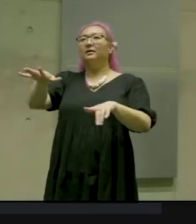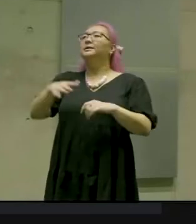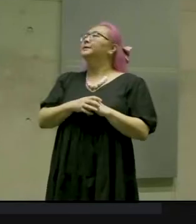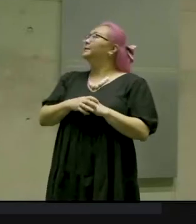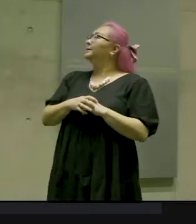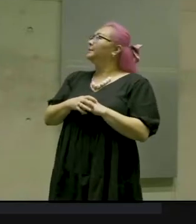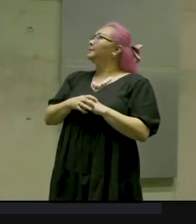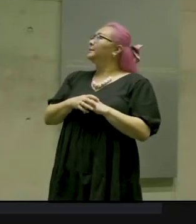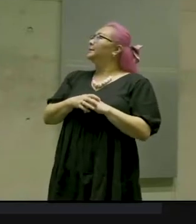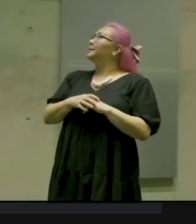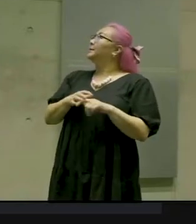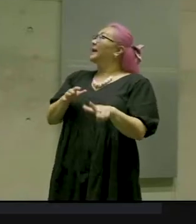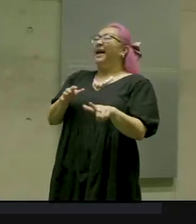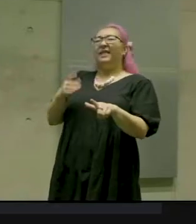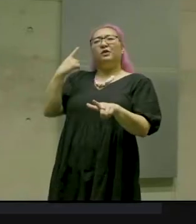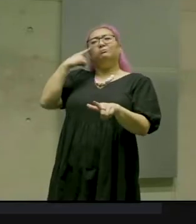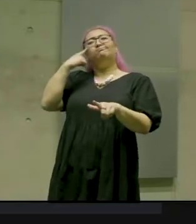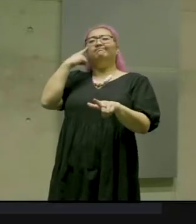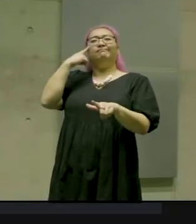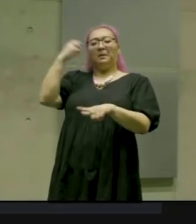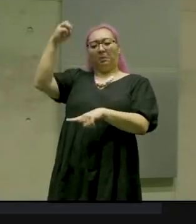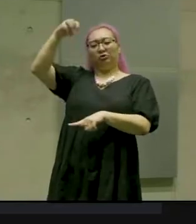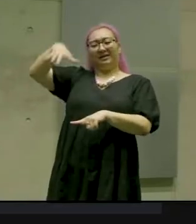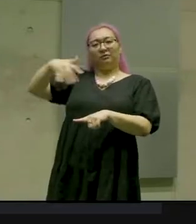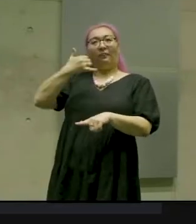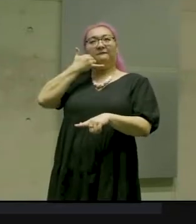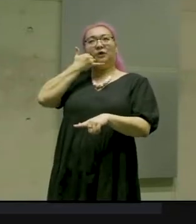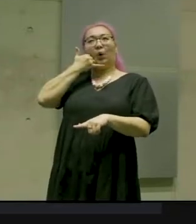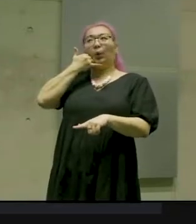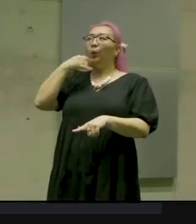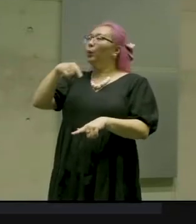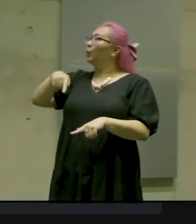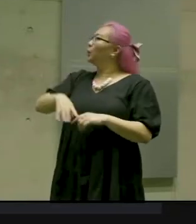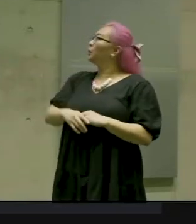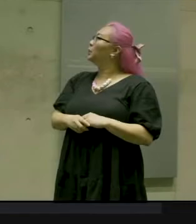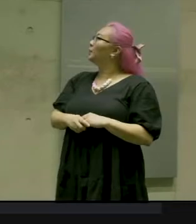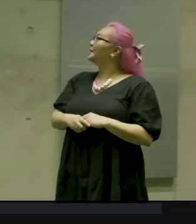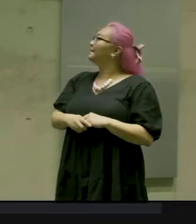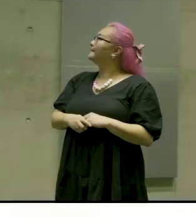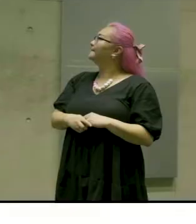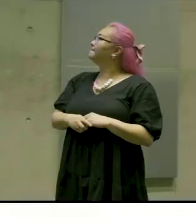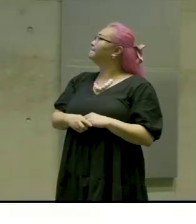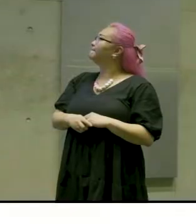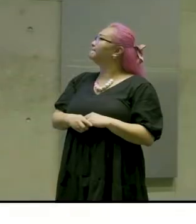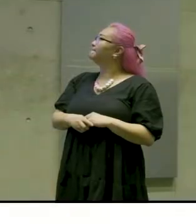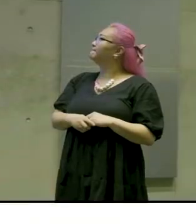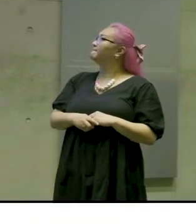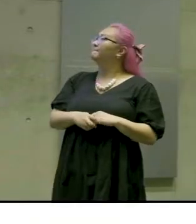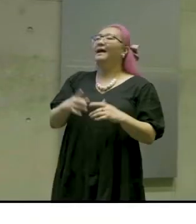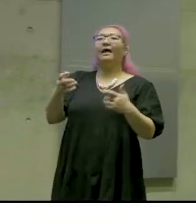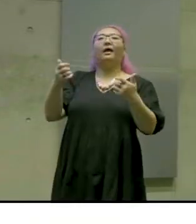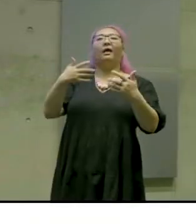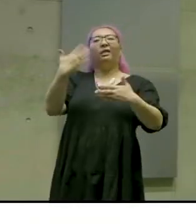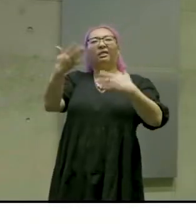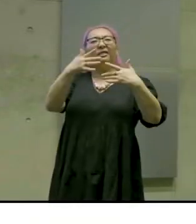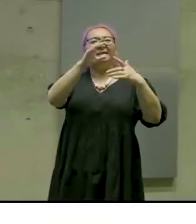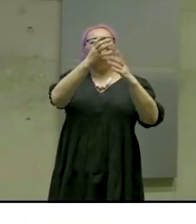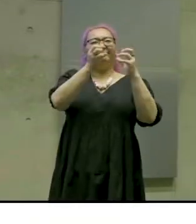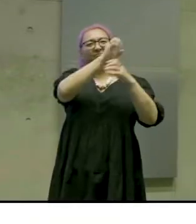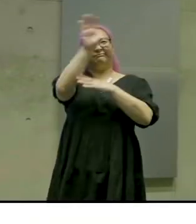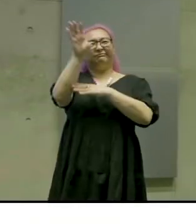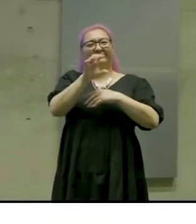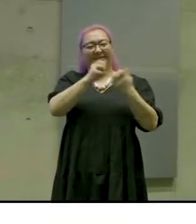I made another module that complements this whole piece. So the two other modules